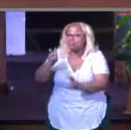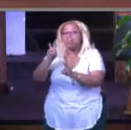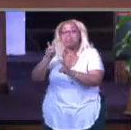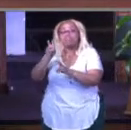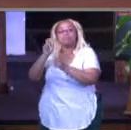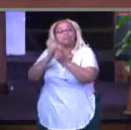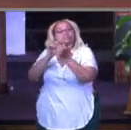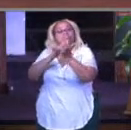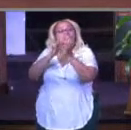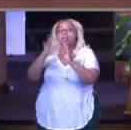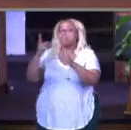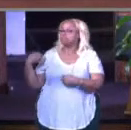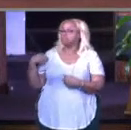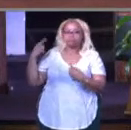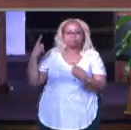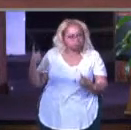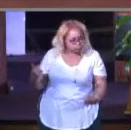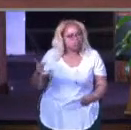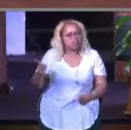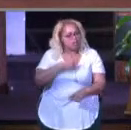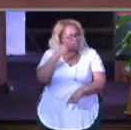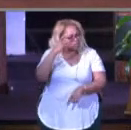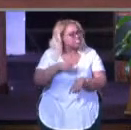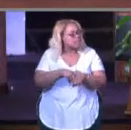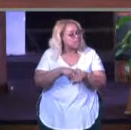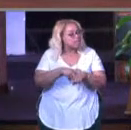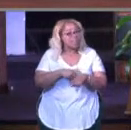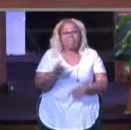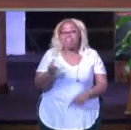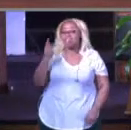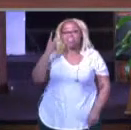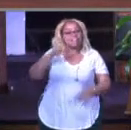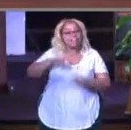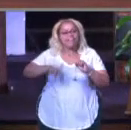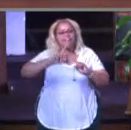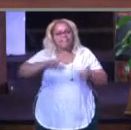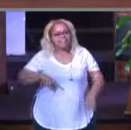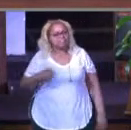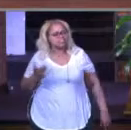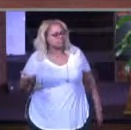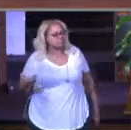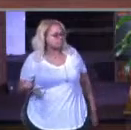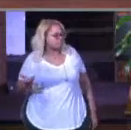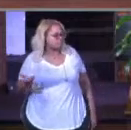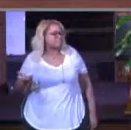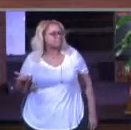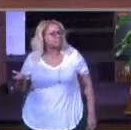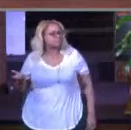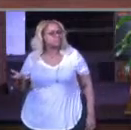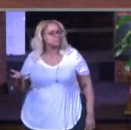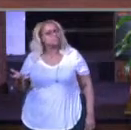with Jesus for a long time by now, and 11 could not answer.